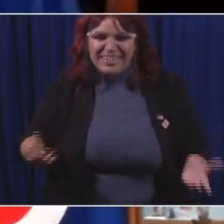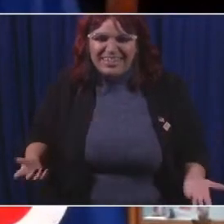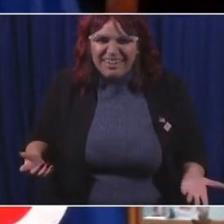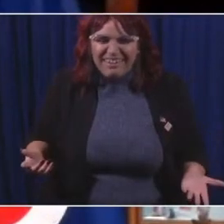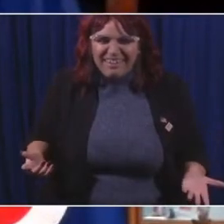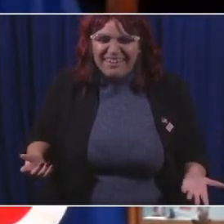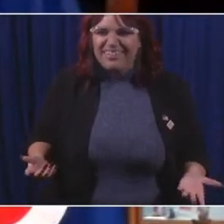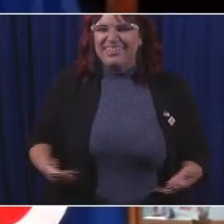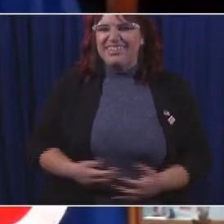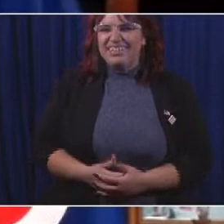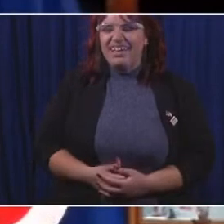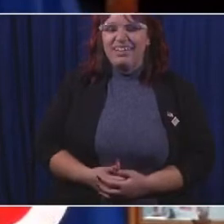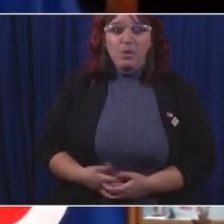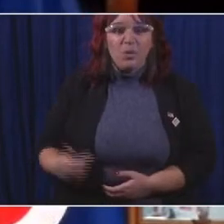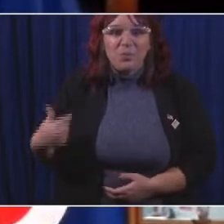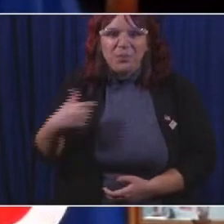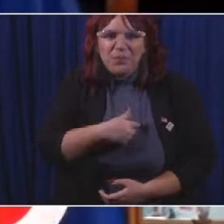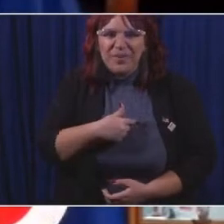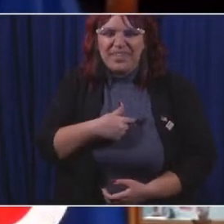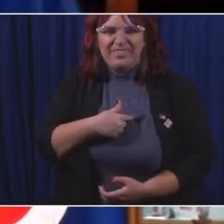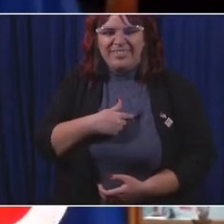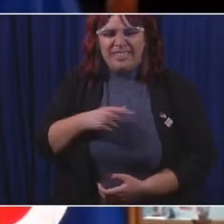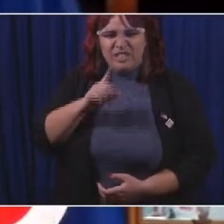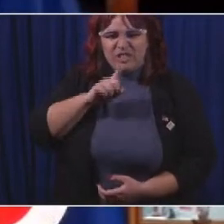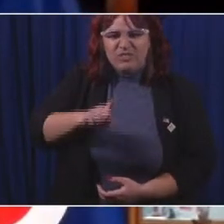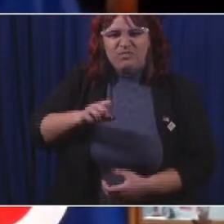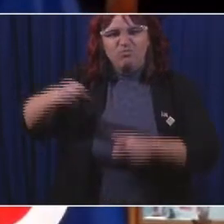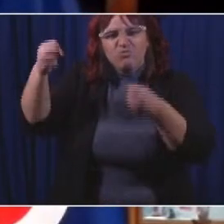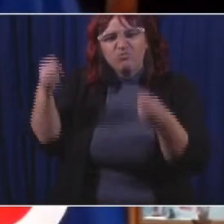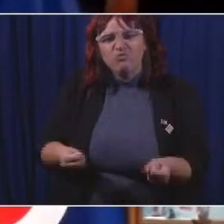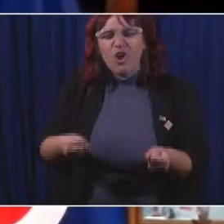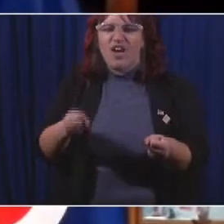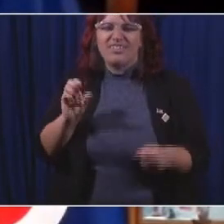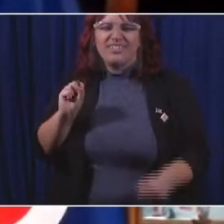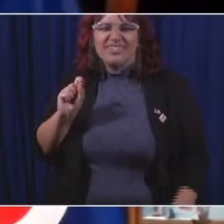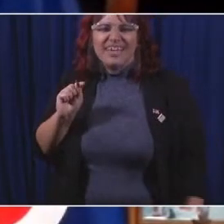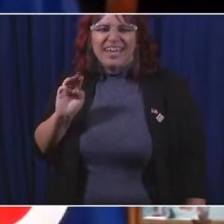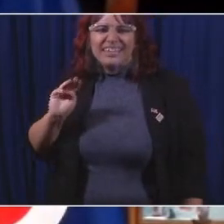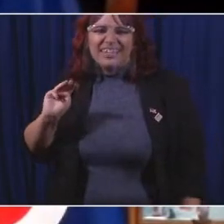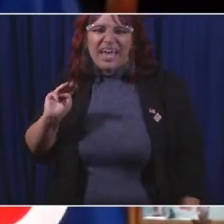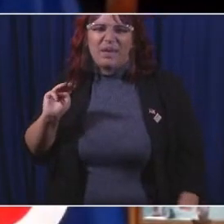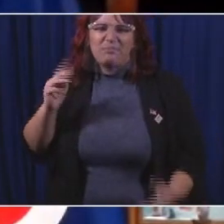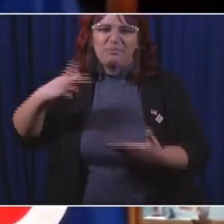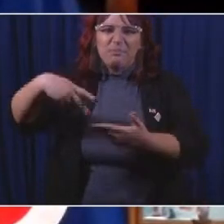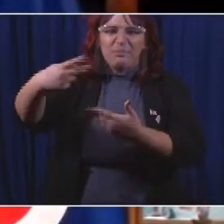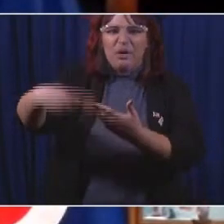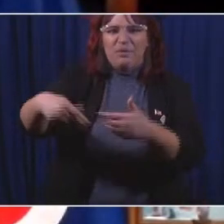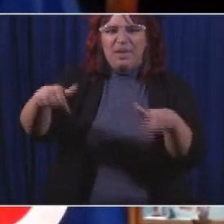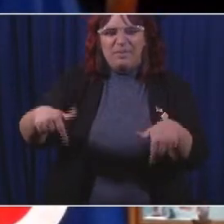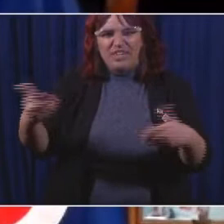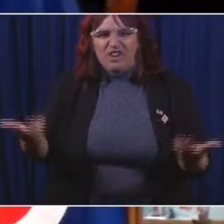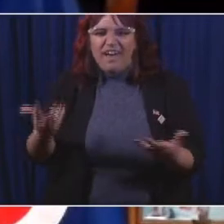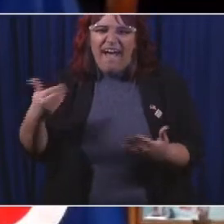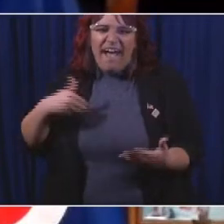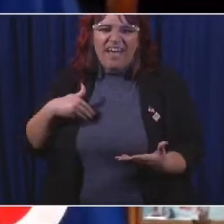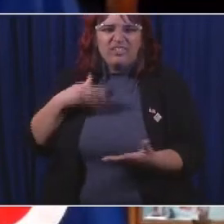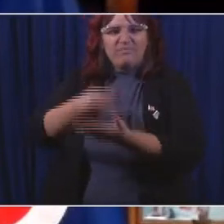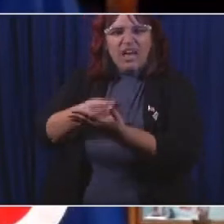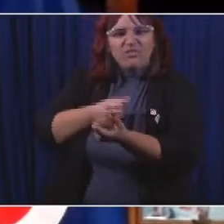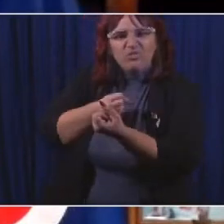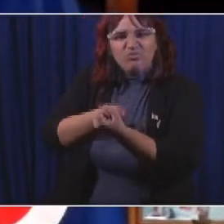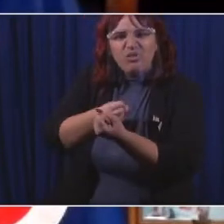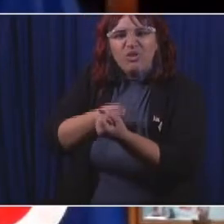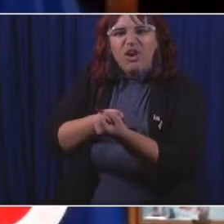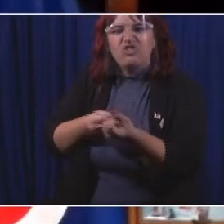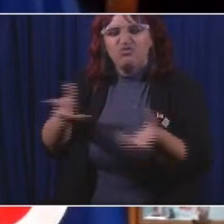lot of this in Ohio. We've built a great STEM learning network. We have additionally the Choose Ohio First Scholarship to help people go